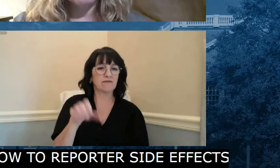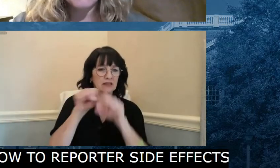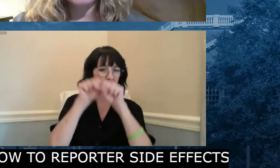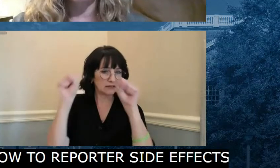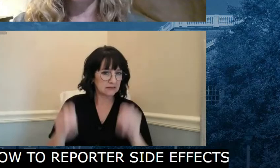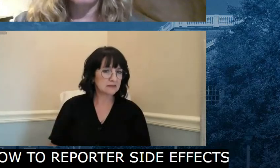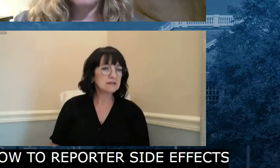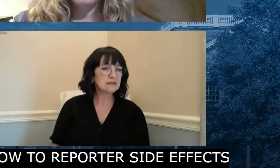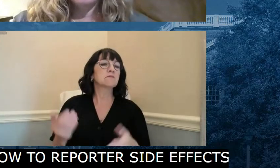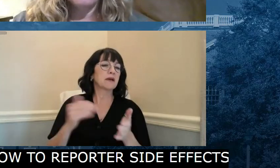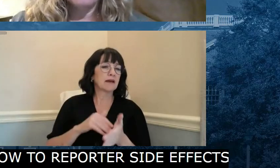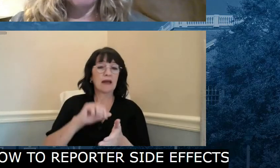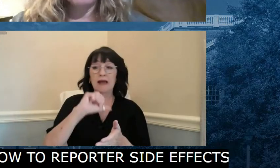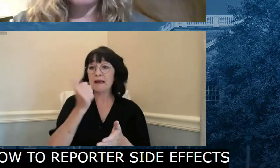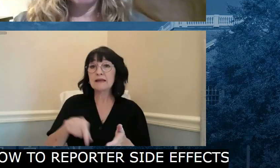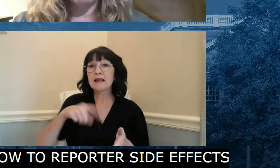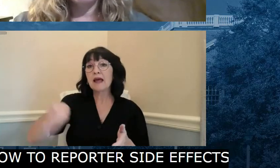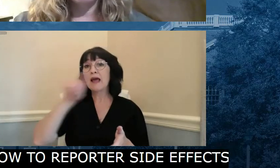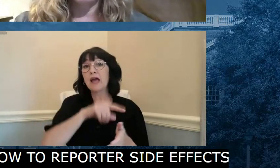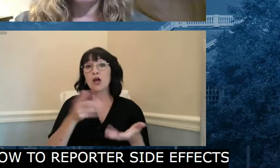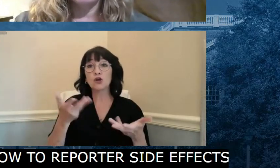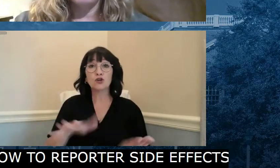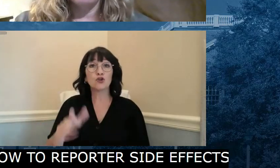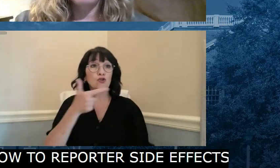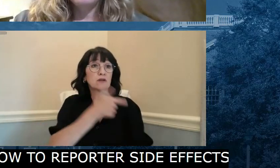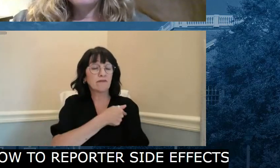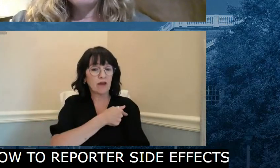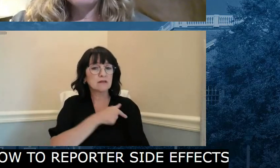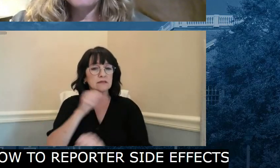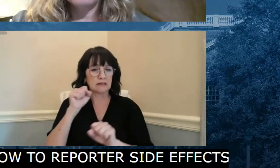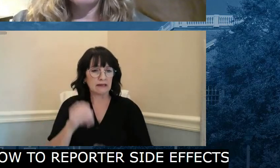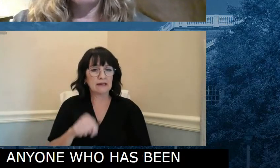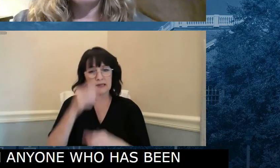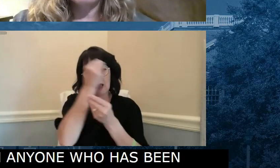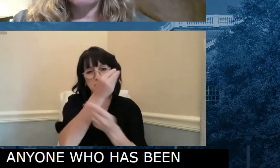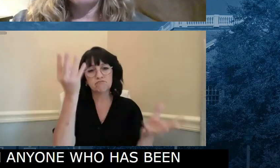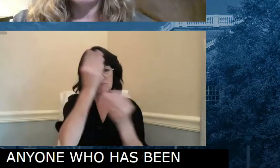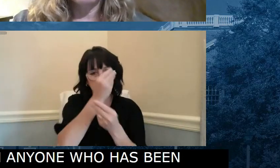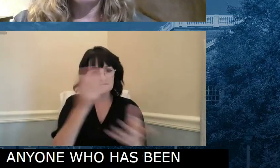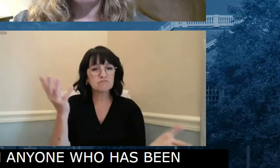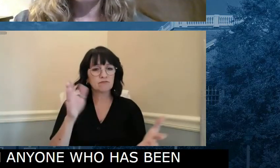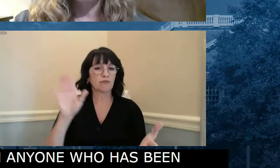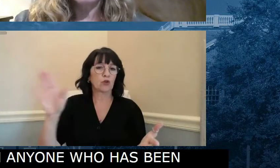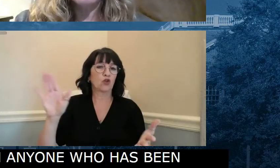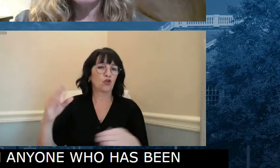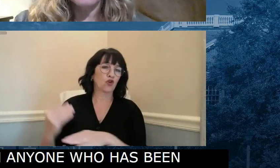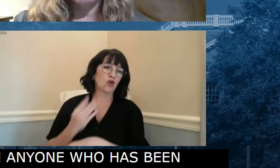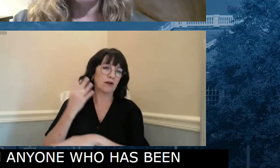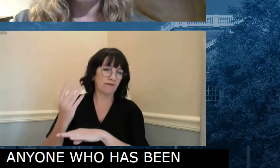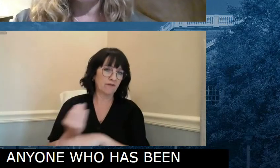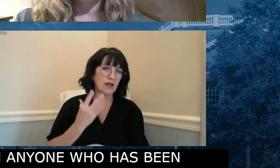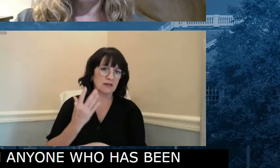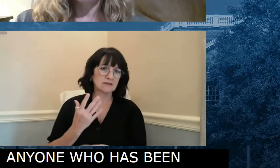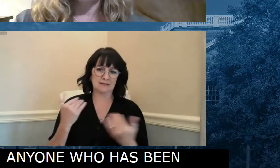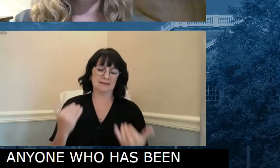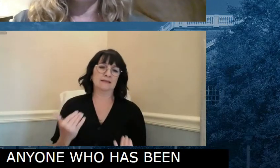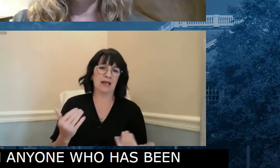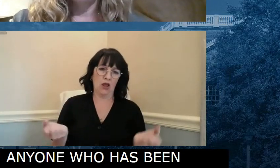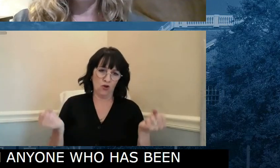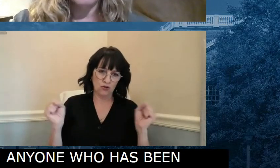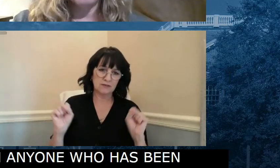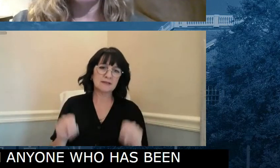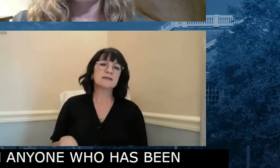who's been vaccinated can report their side effects. So we are really able to